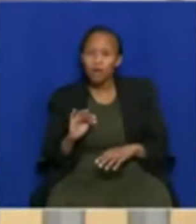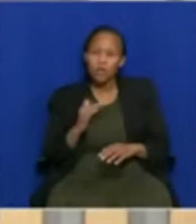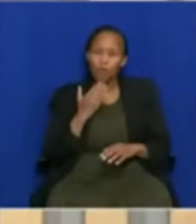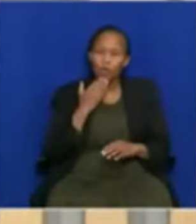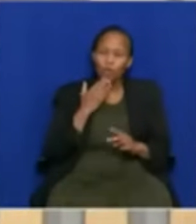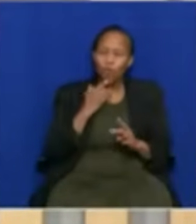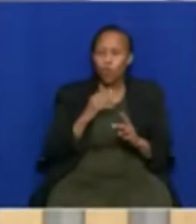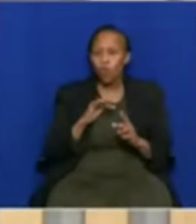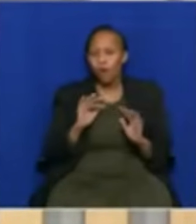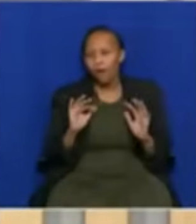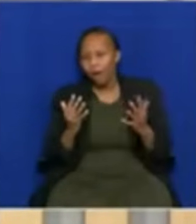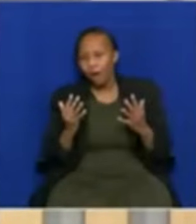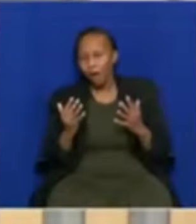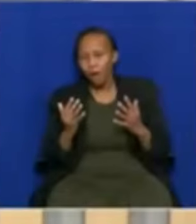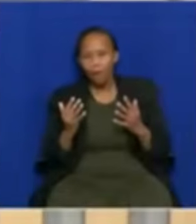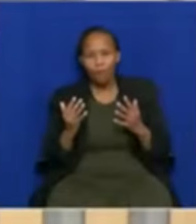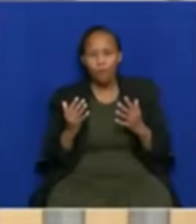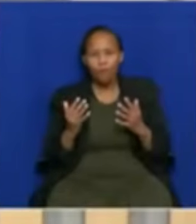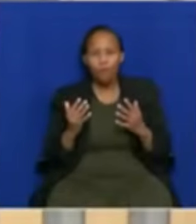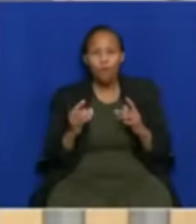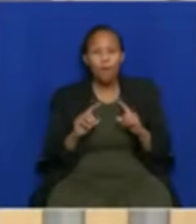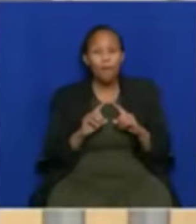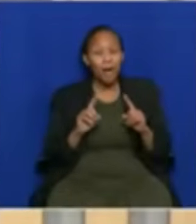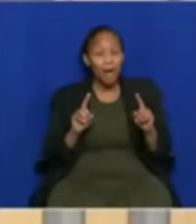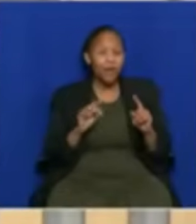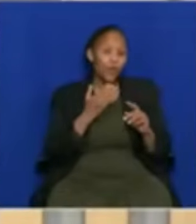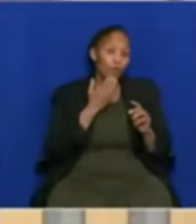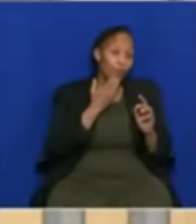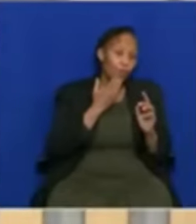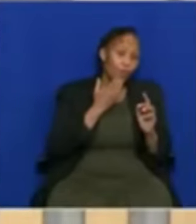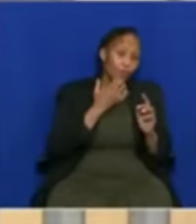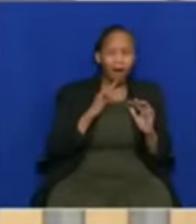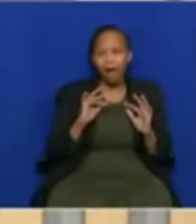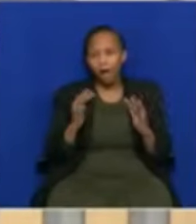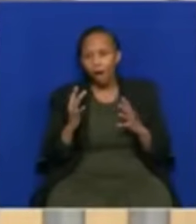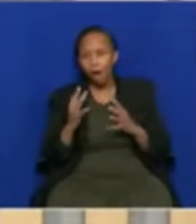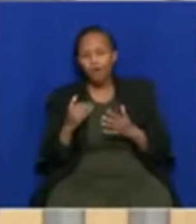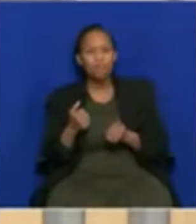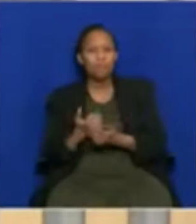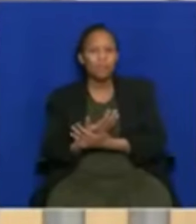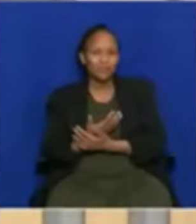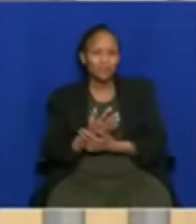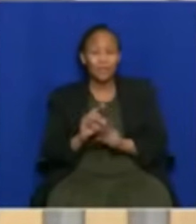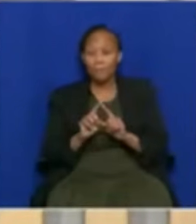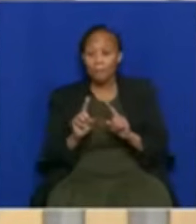the who's and the hows that are missing from it. And when you look at the affidavit, as